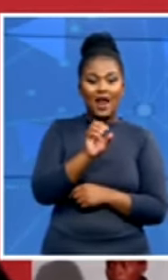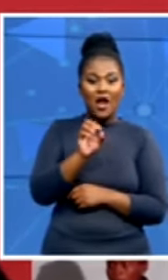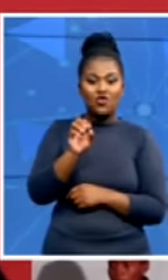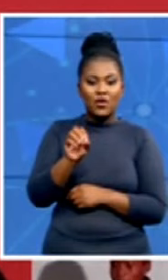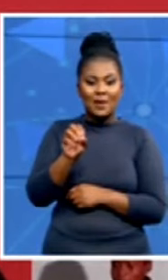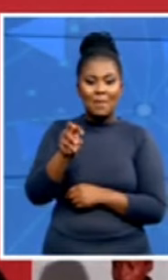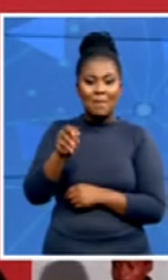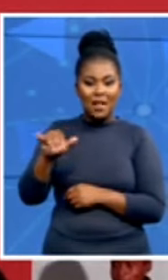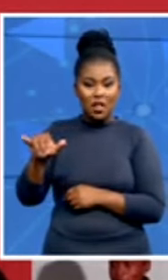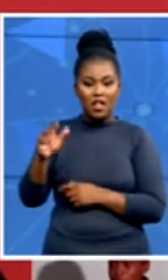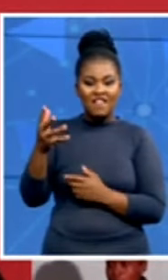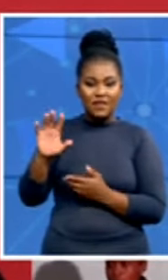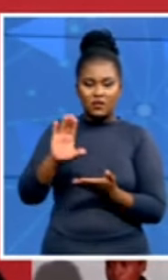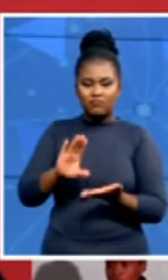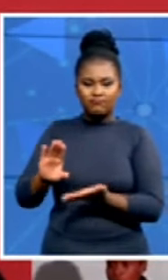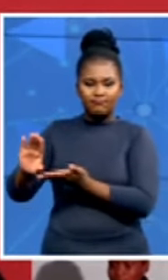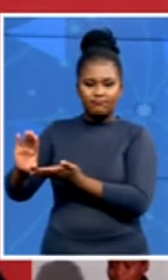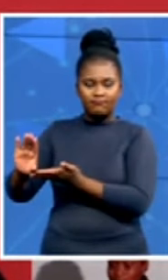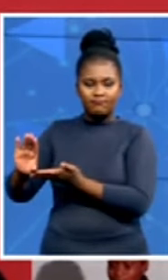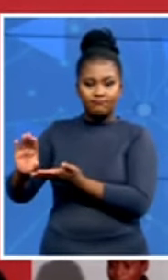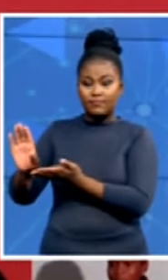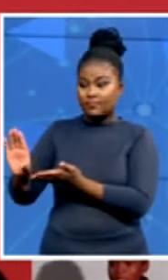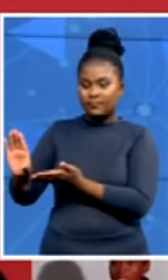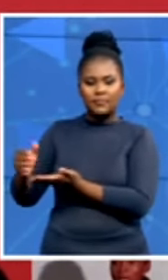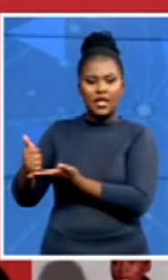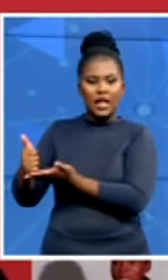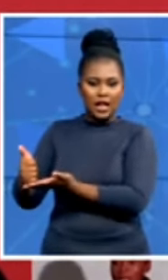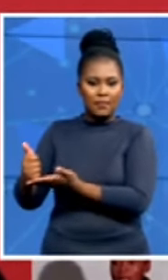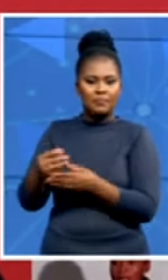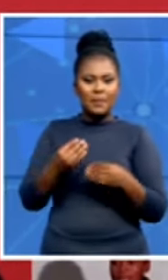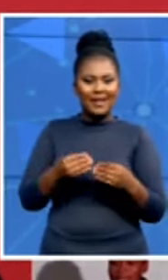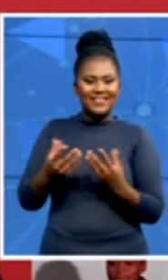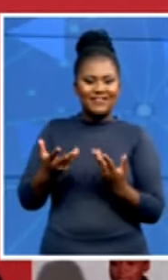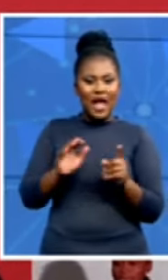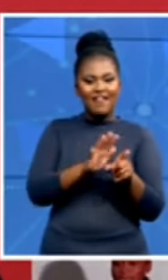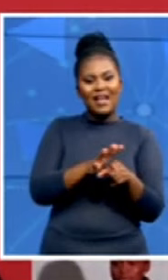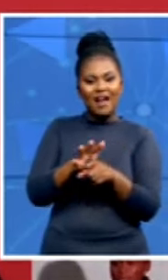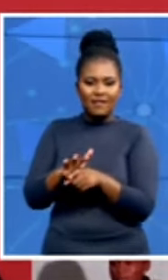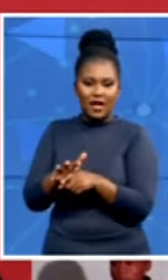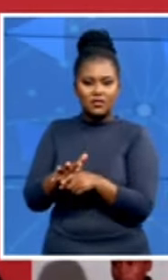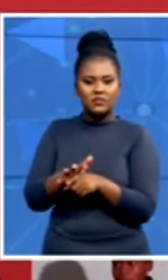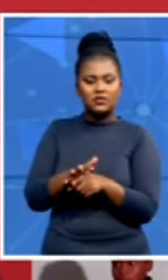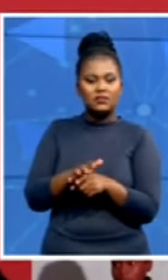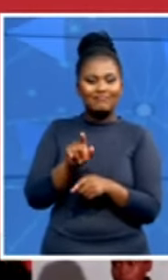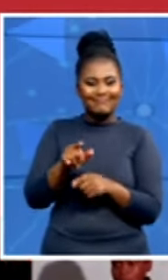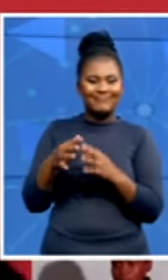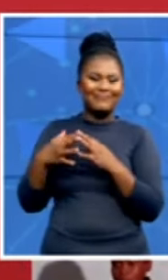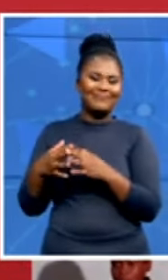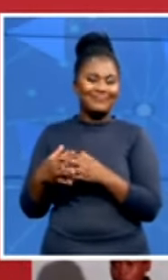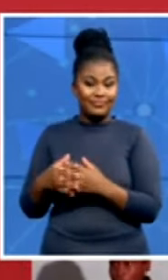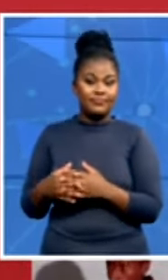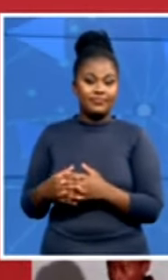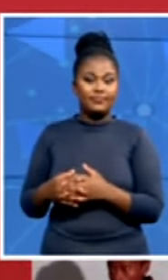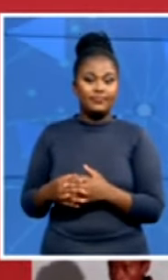to assist businesses that were affected by the unrest. Are you aware of